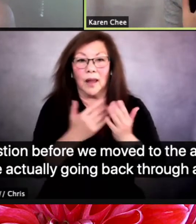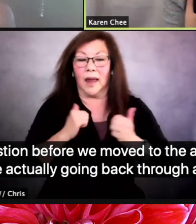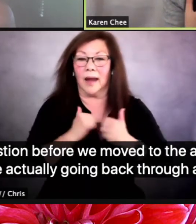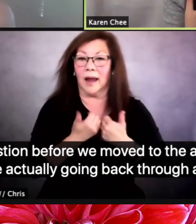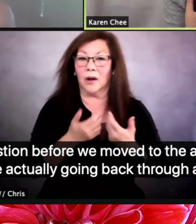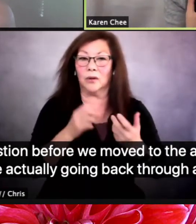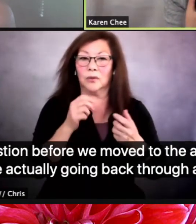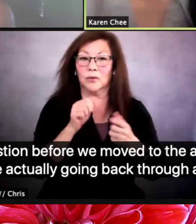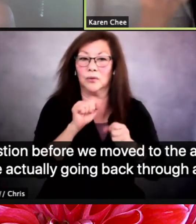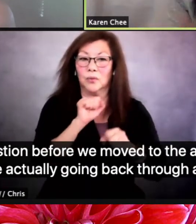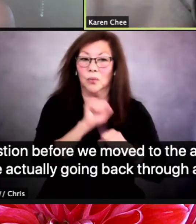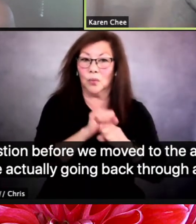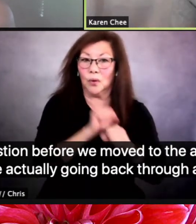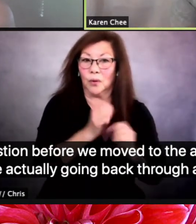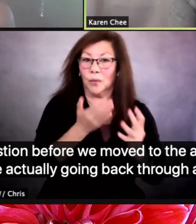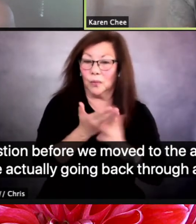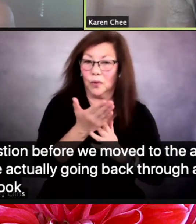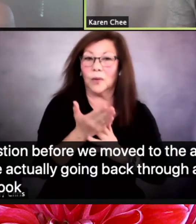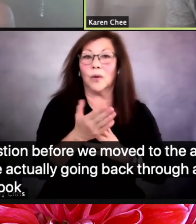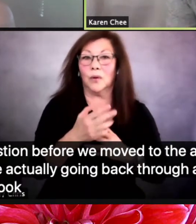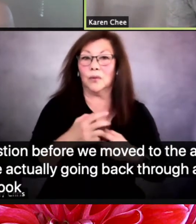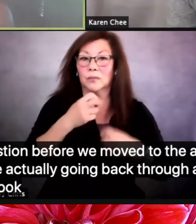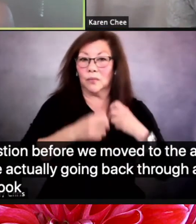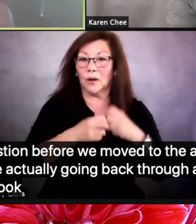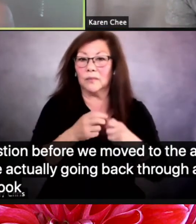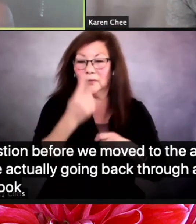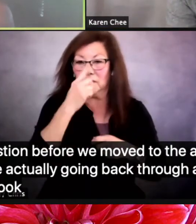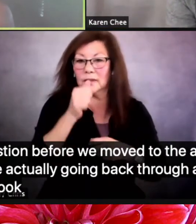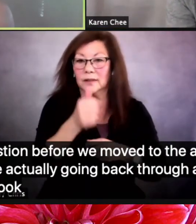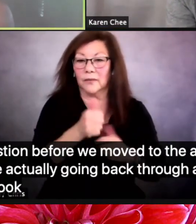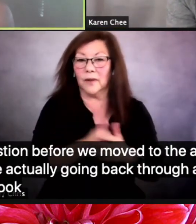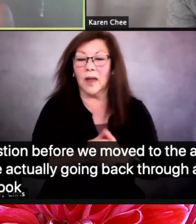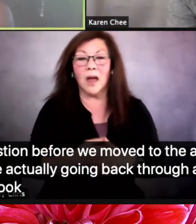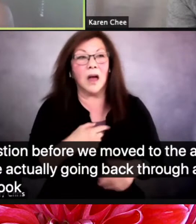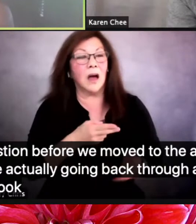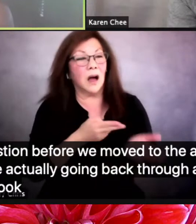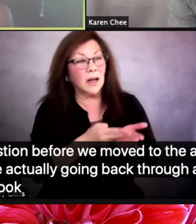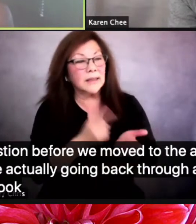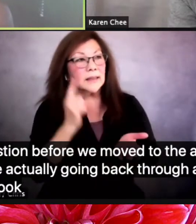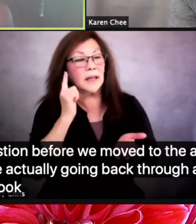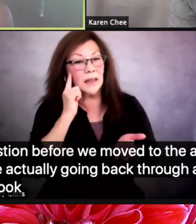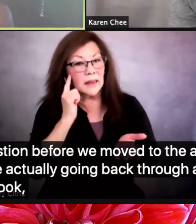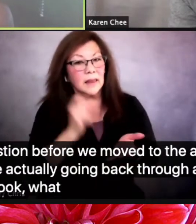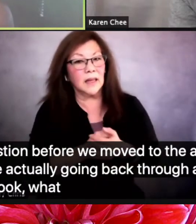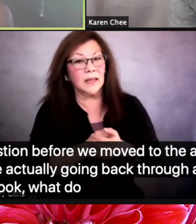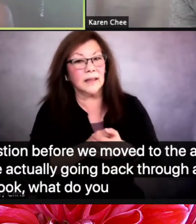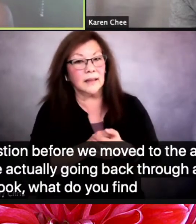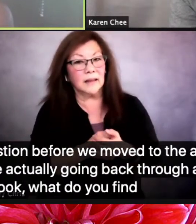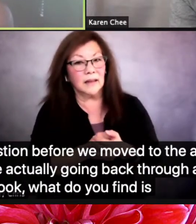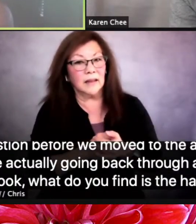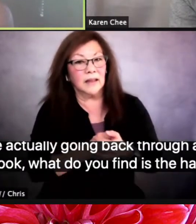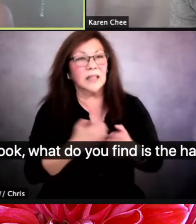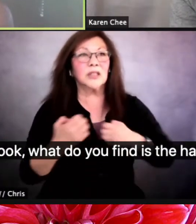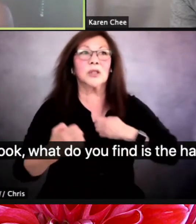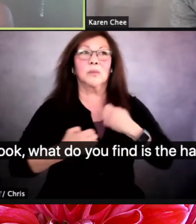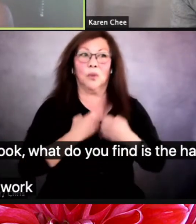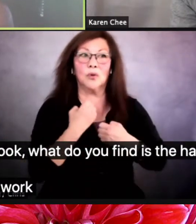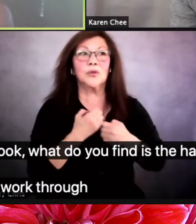those obstacles for yourself? Honestly, I think it's emotional,